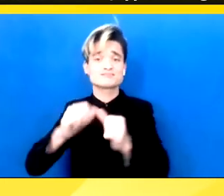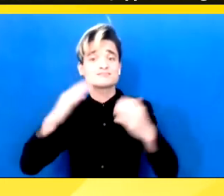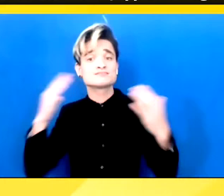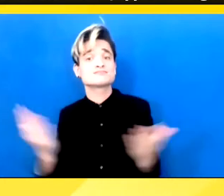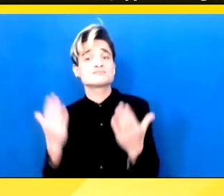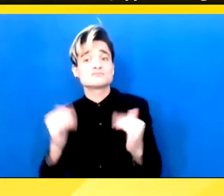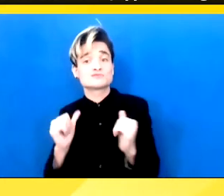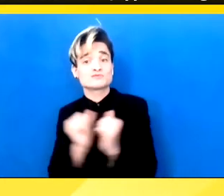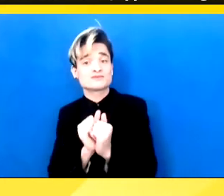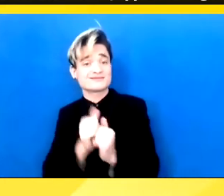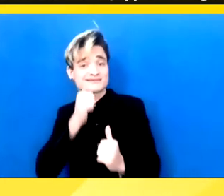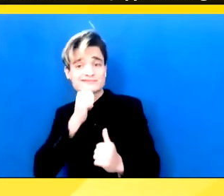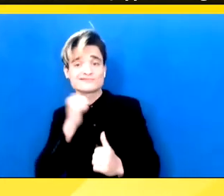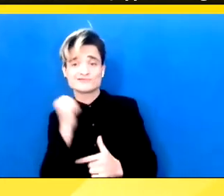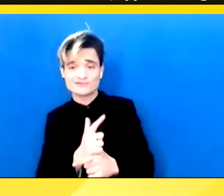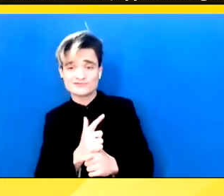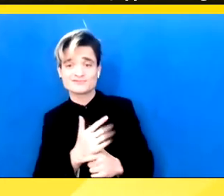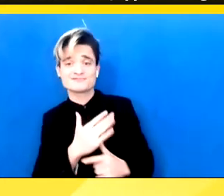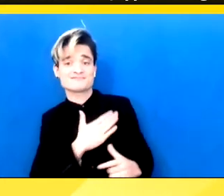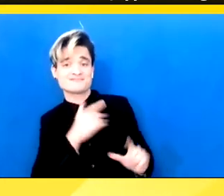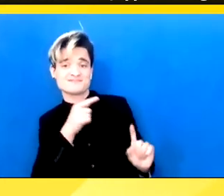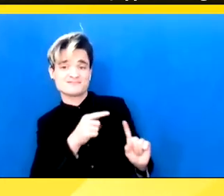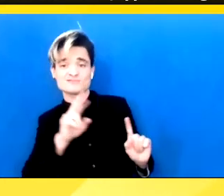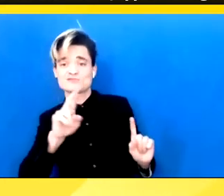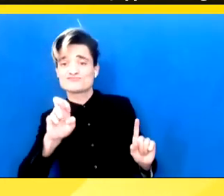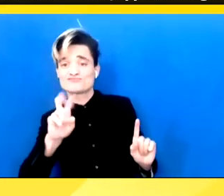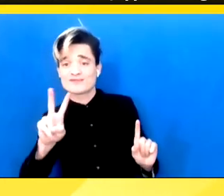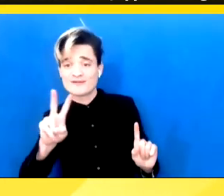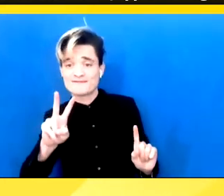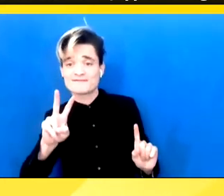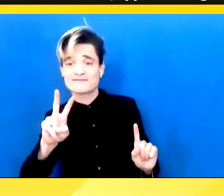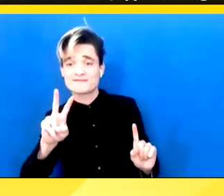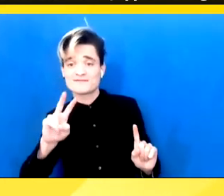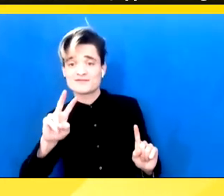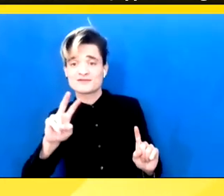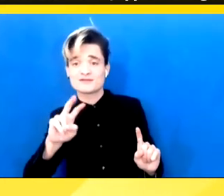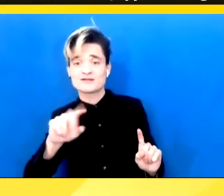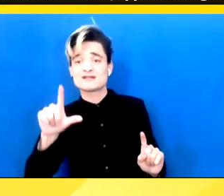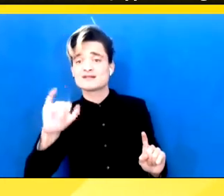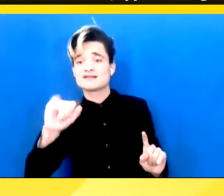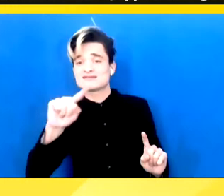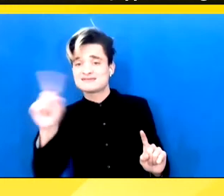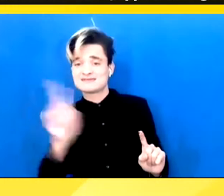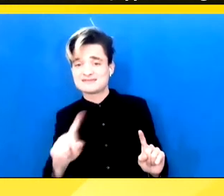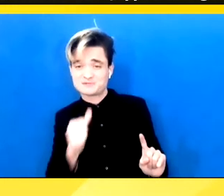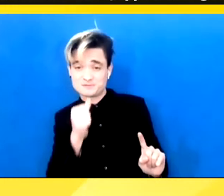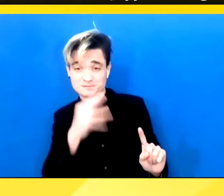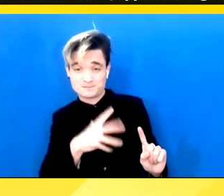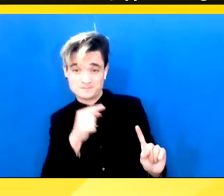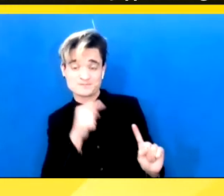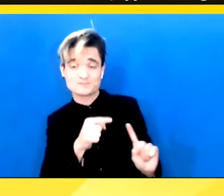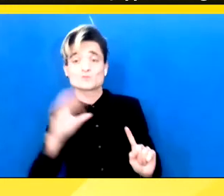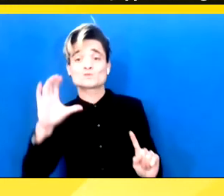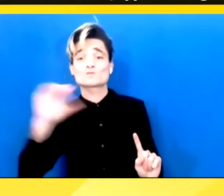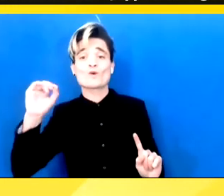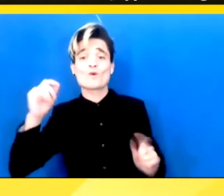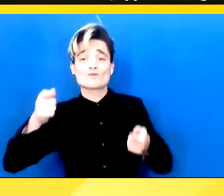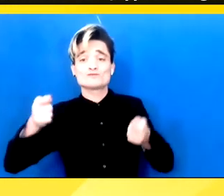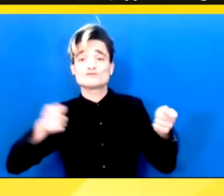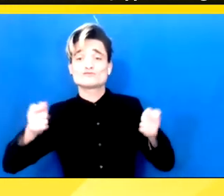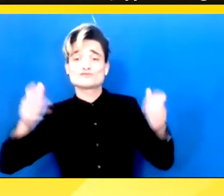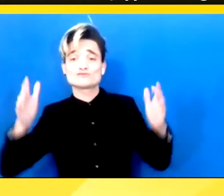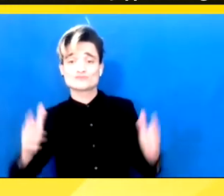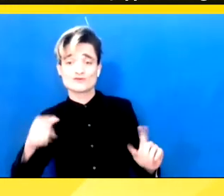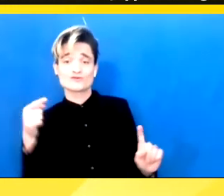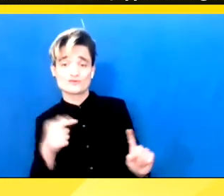my sister, Reverend Dr. Liz Theo Harris, who is the co-chair of the Poor People's Campaign, A National Call for Moral Revival, and